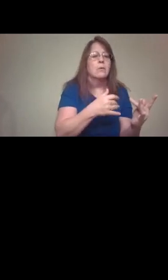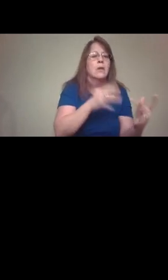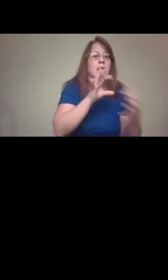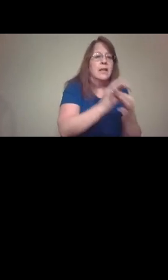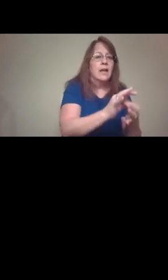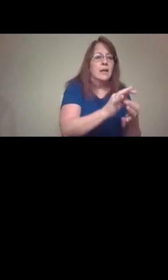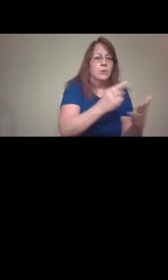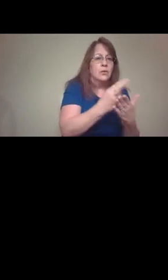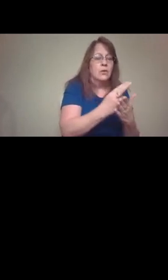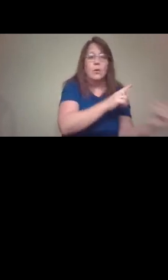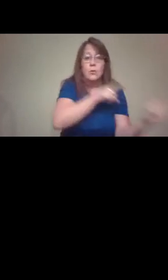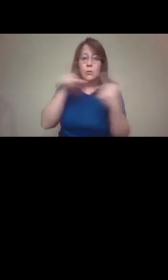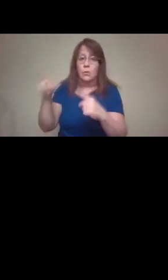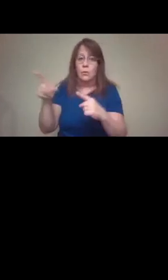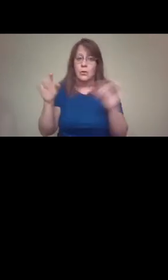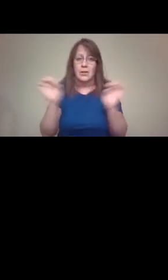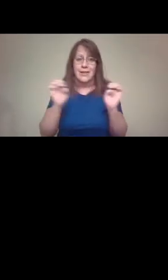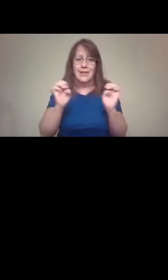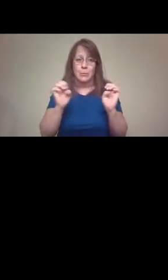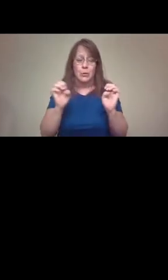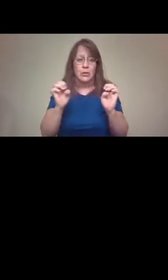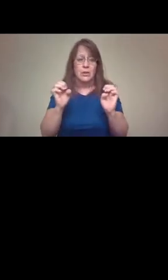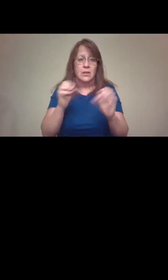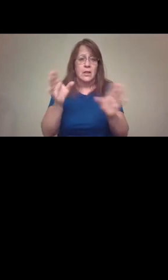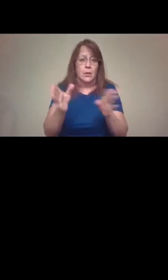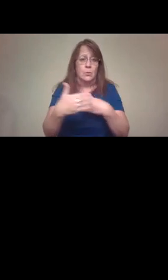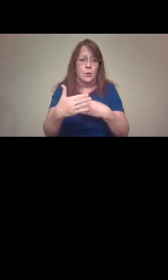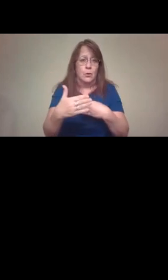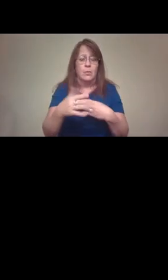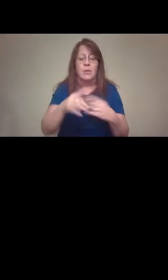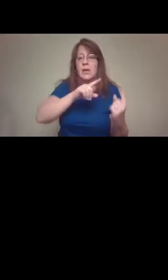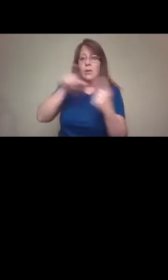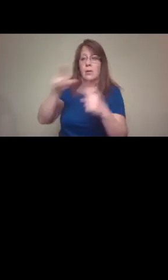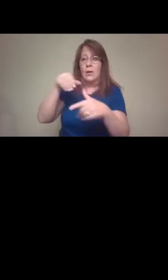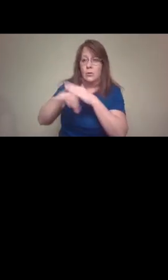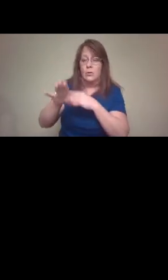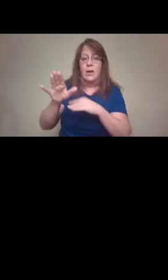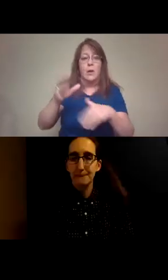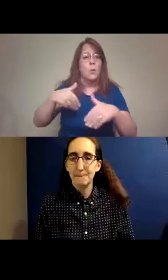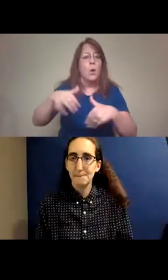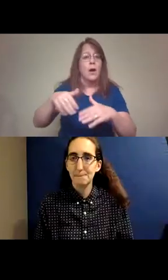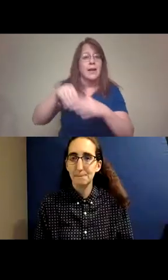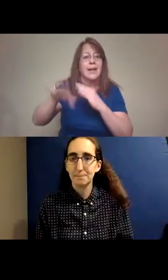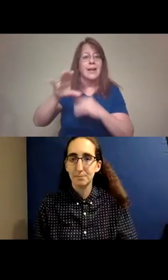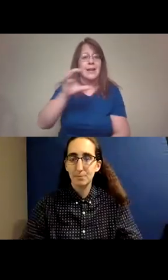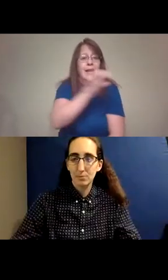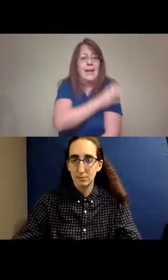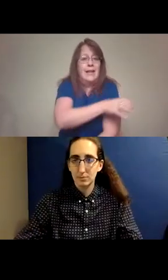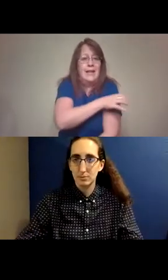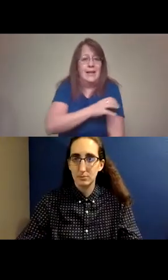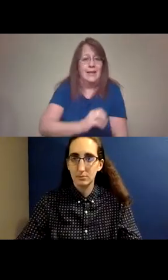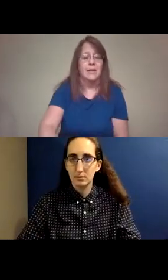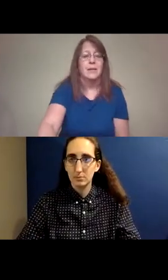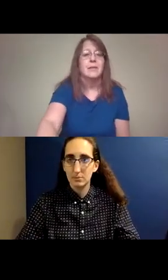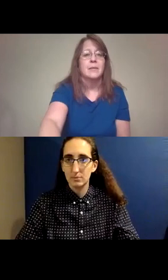to your nearest emergency room who can also connect you or direct you to a walk-in clinic. And if you're concerned about your child's friend,